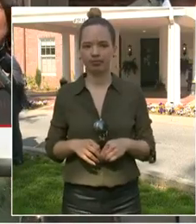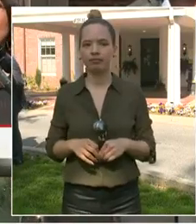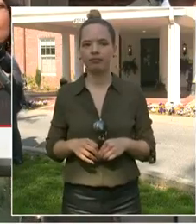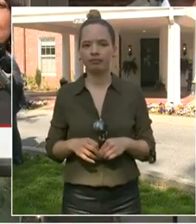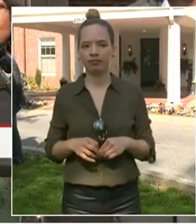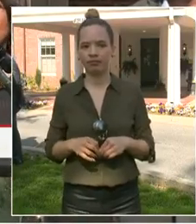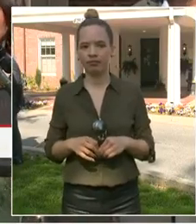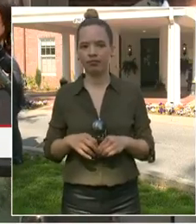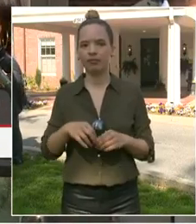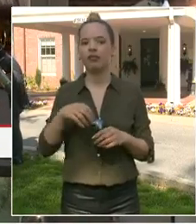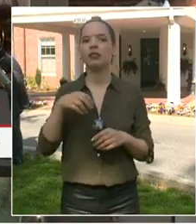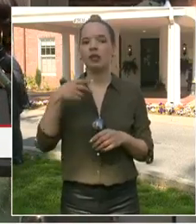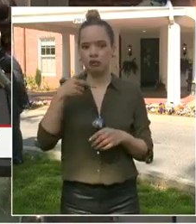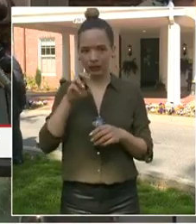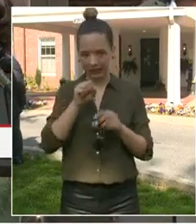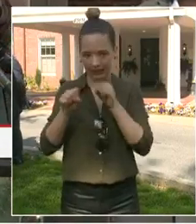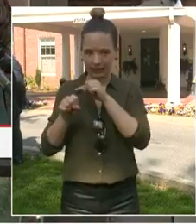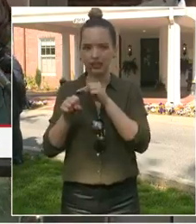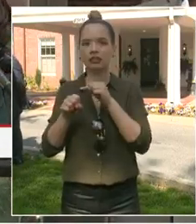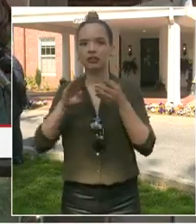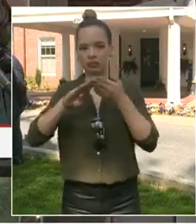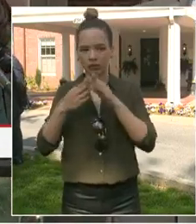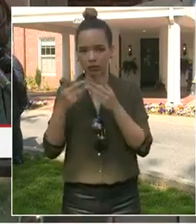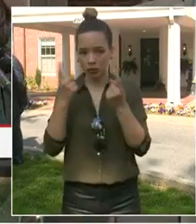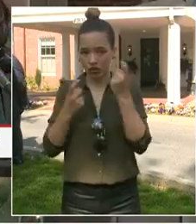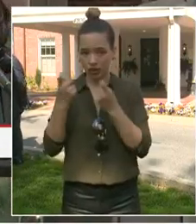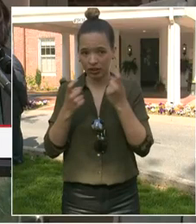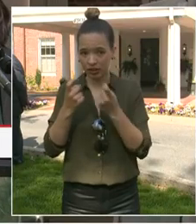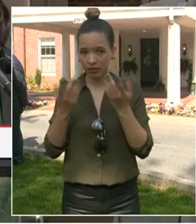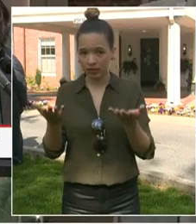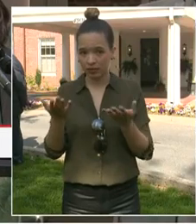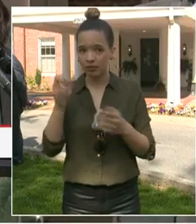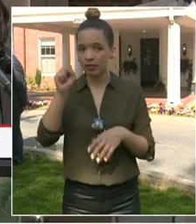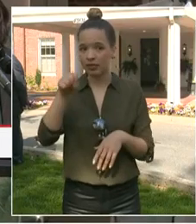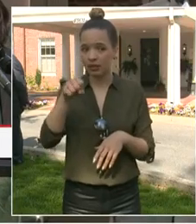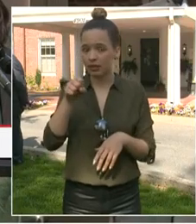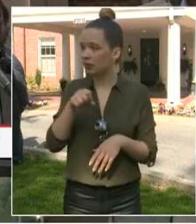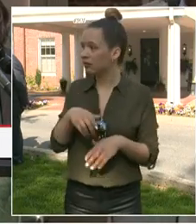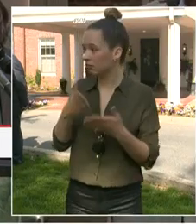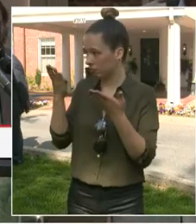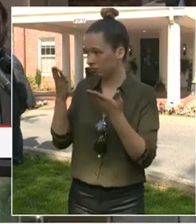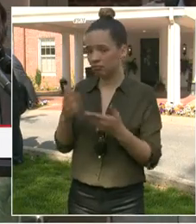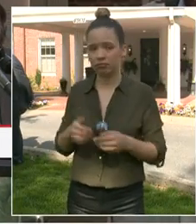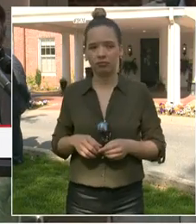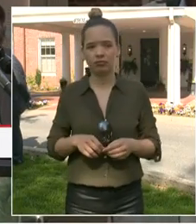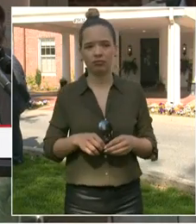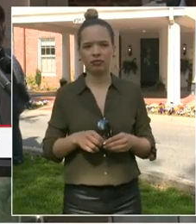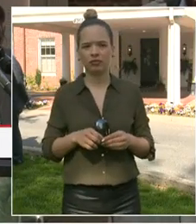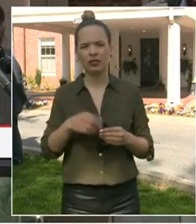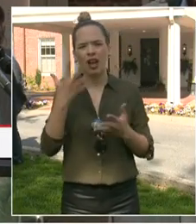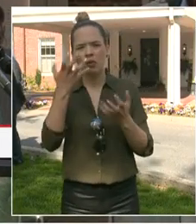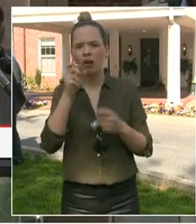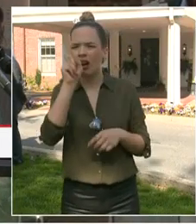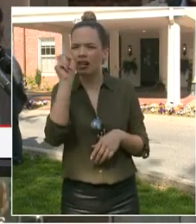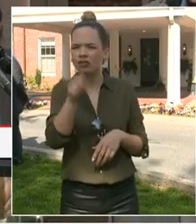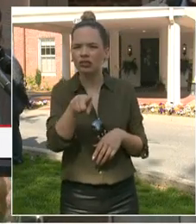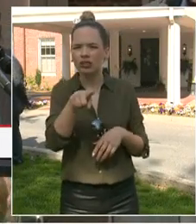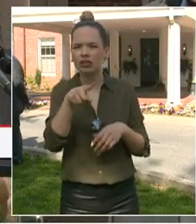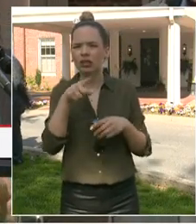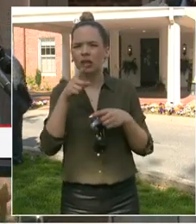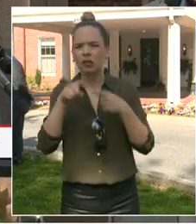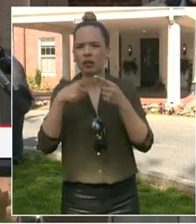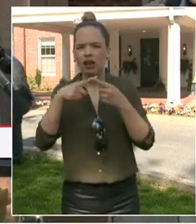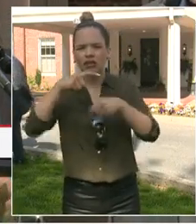press questions? Yes, sir. Hi, Mayor. Yep. You got it? Okay. I wanted to ask a bit about the timeline here. You touched on it a